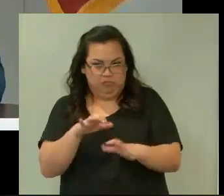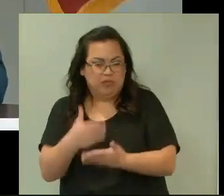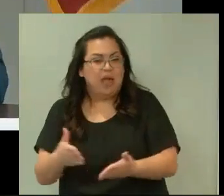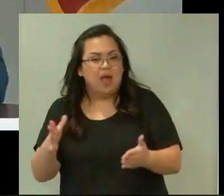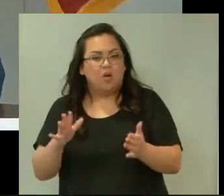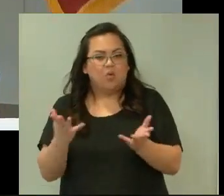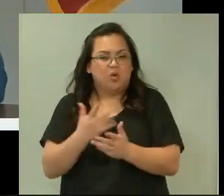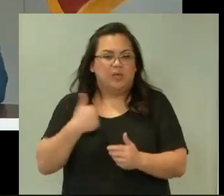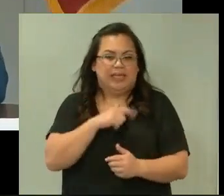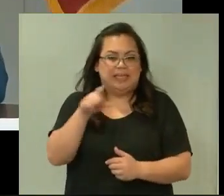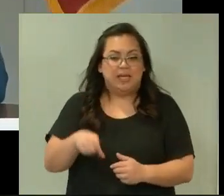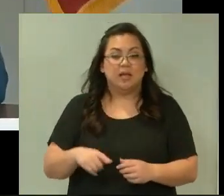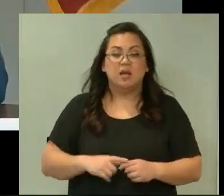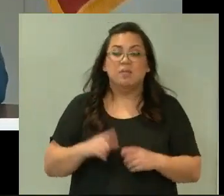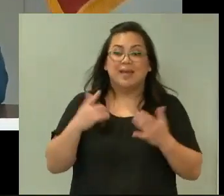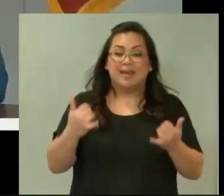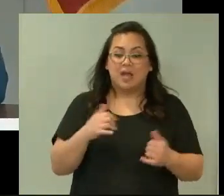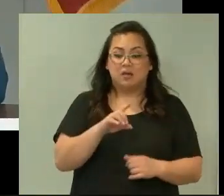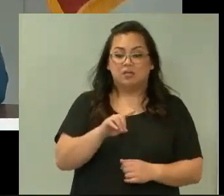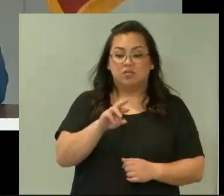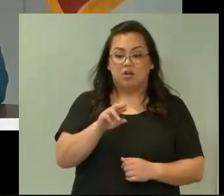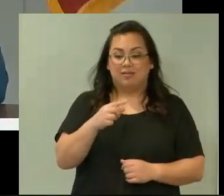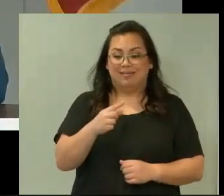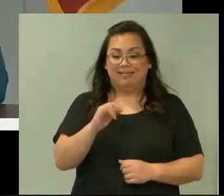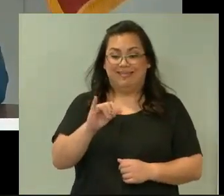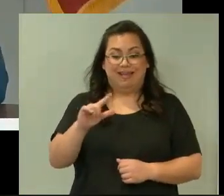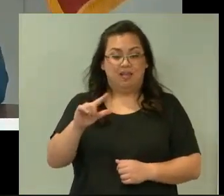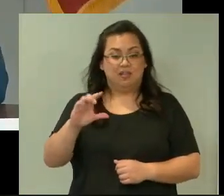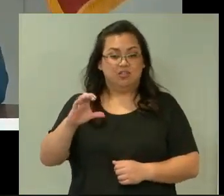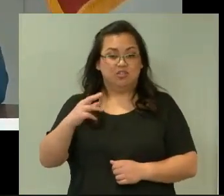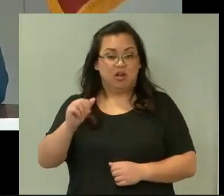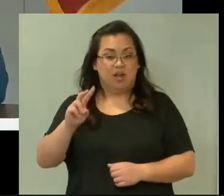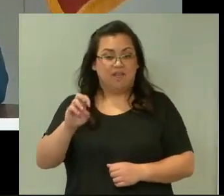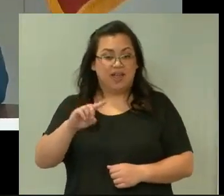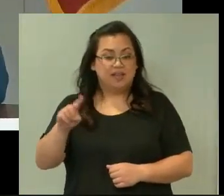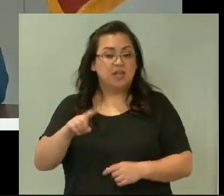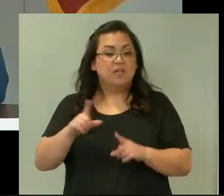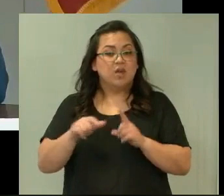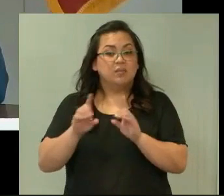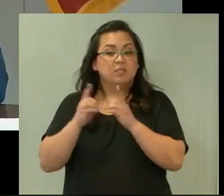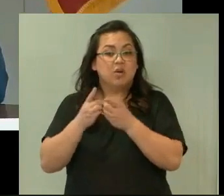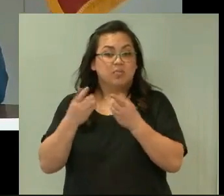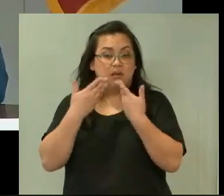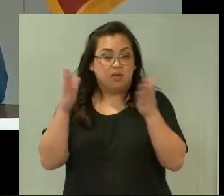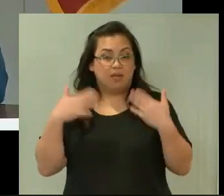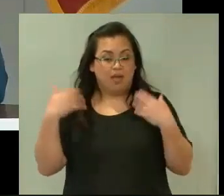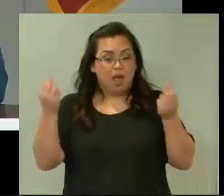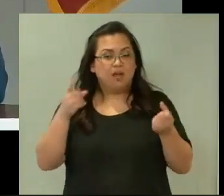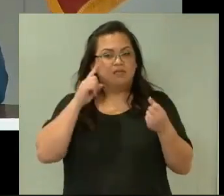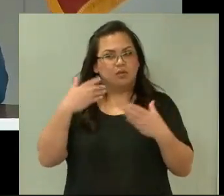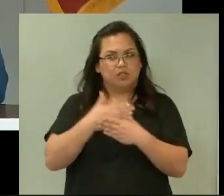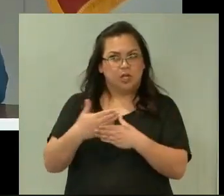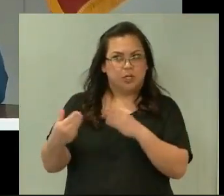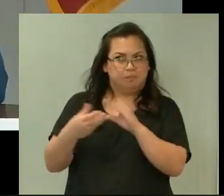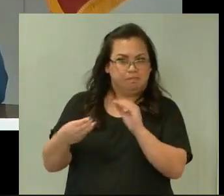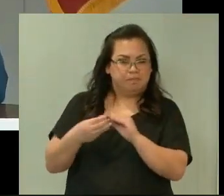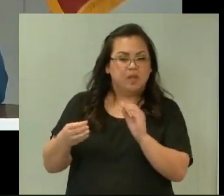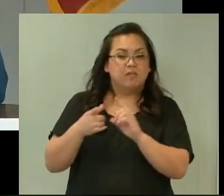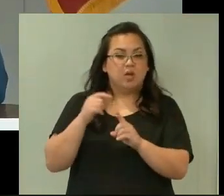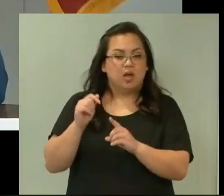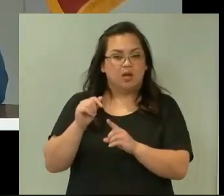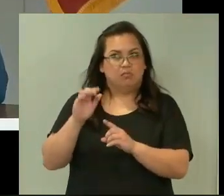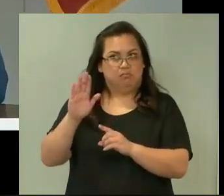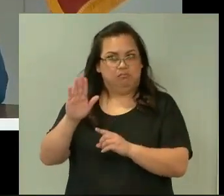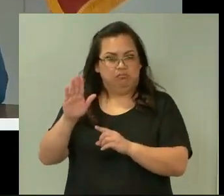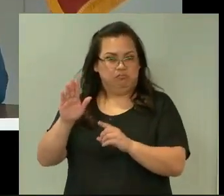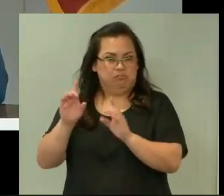have our Dr. Gil Chavez from the Department of Public Health to share some insights from the Department of Public